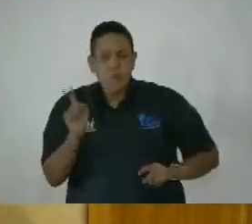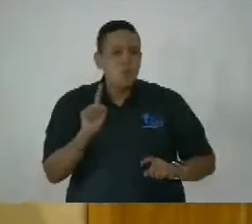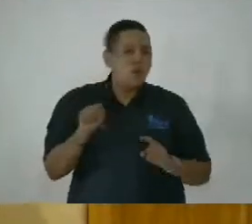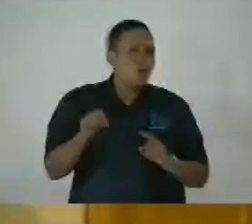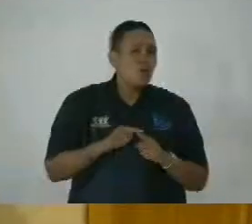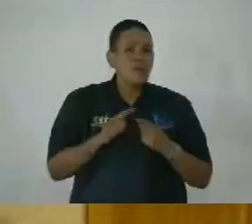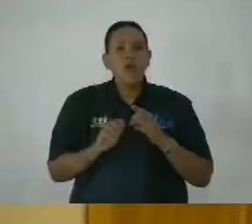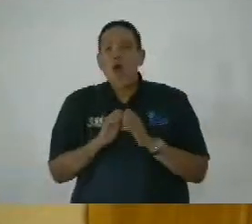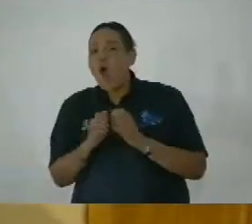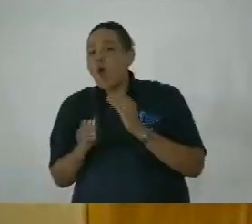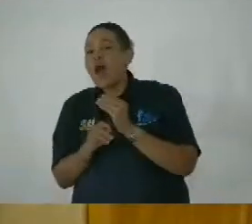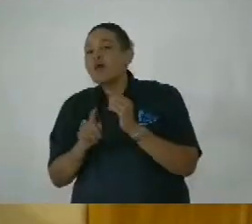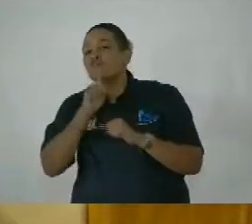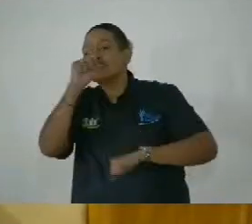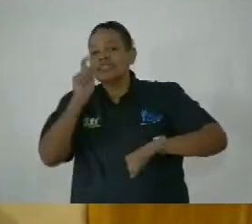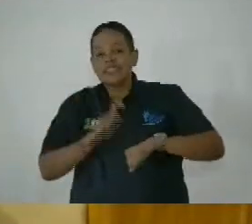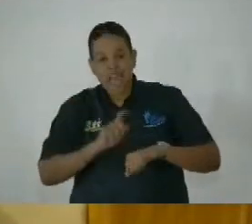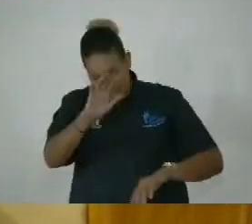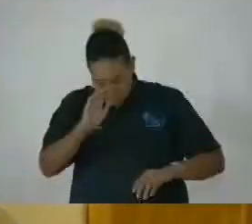how in real time.